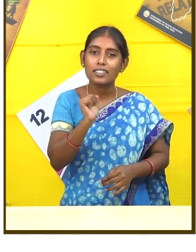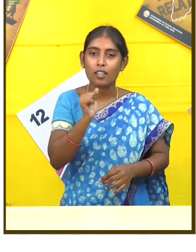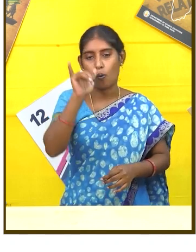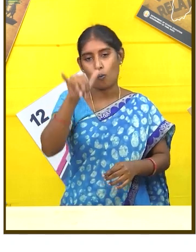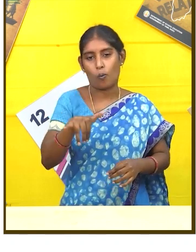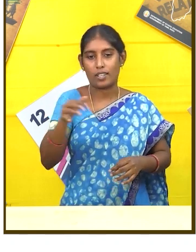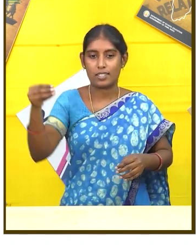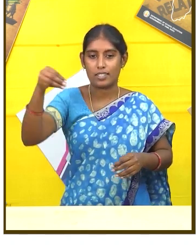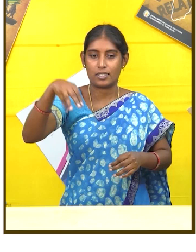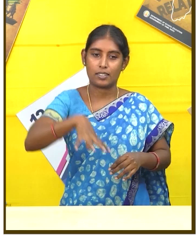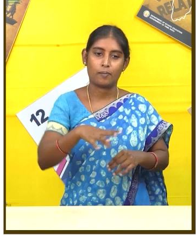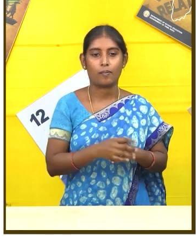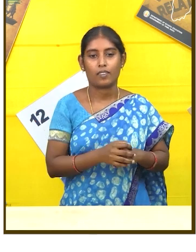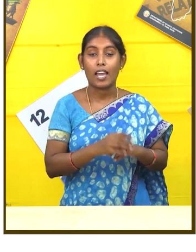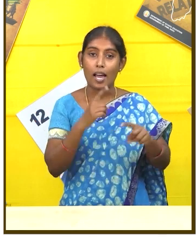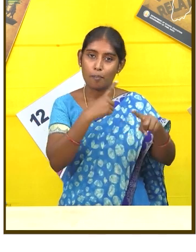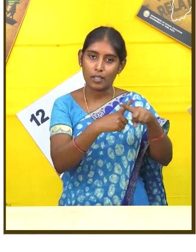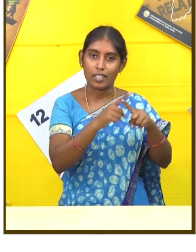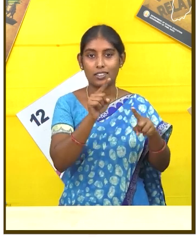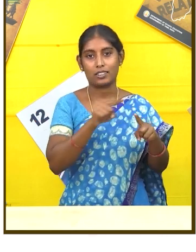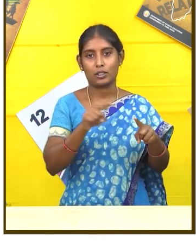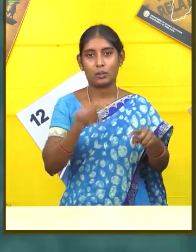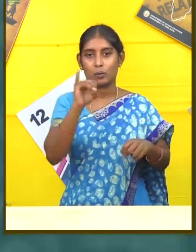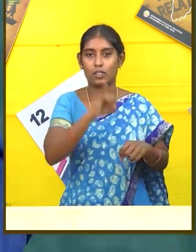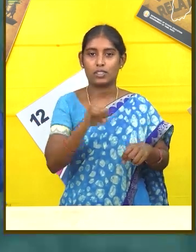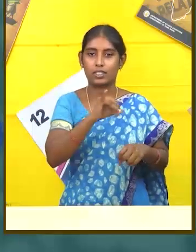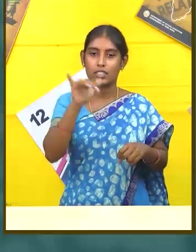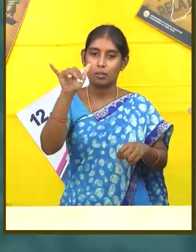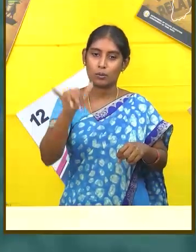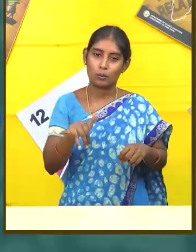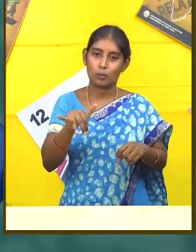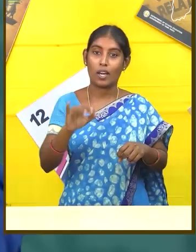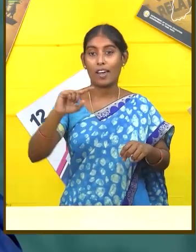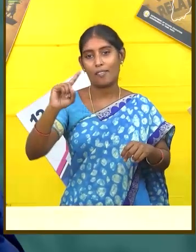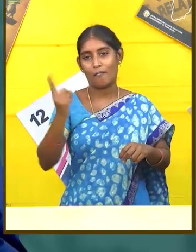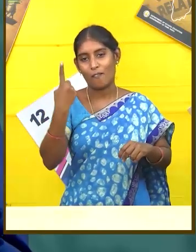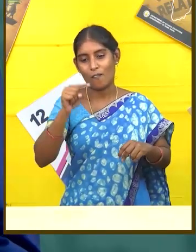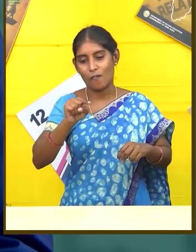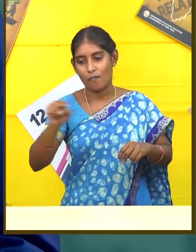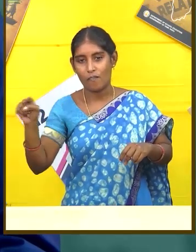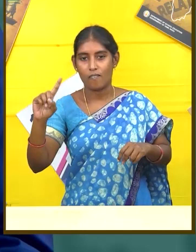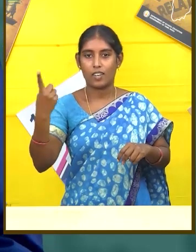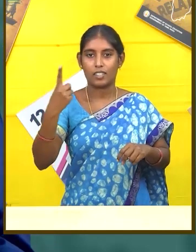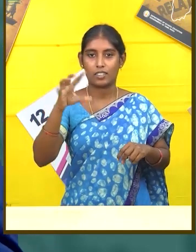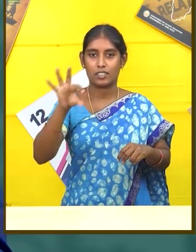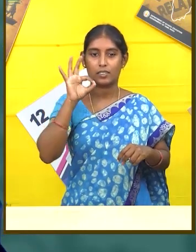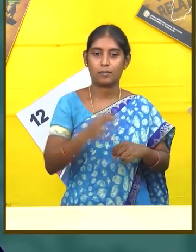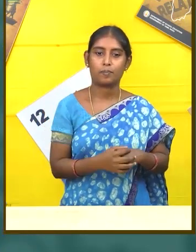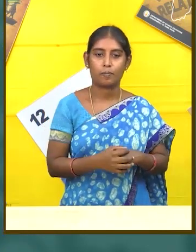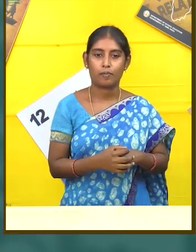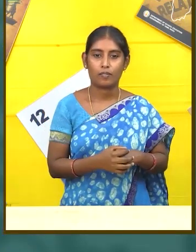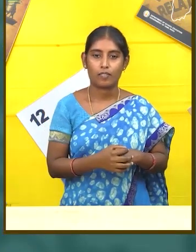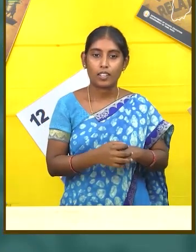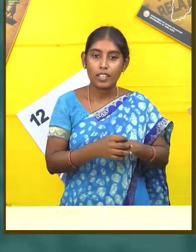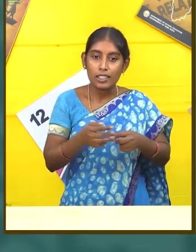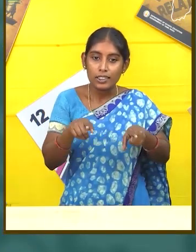write in algebraic expression. X is equal to zy. So, any information given in applied problem, you should